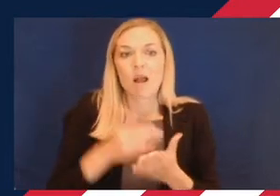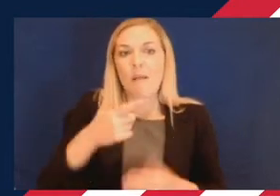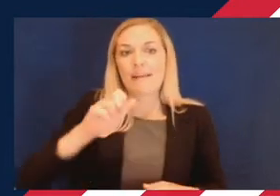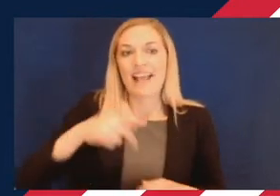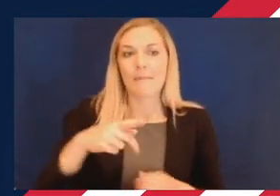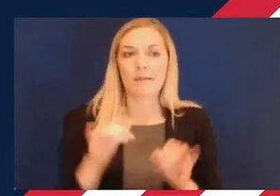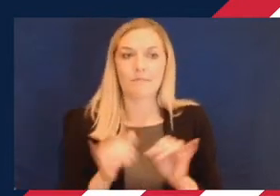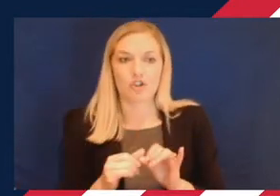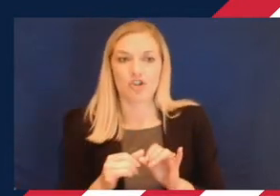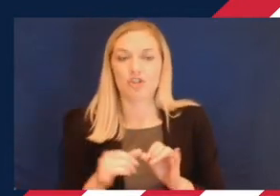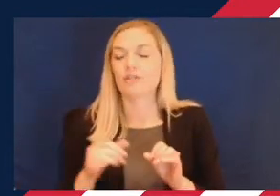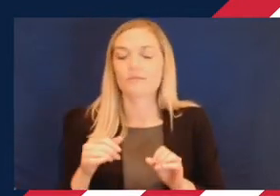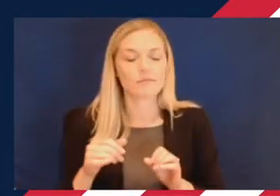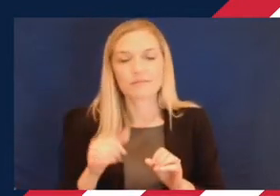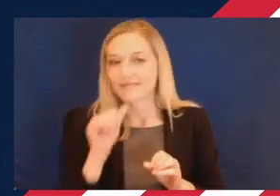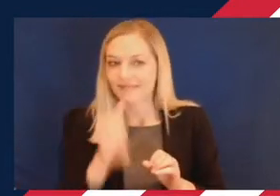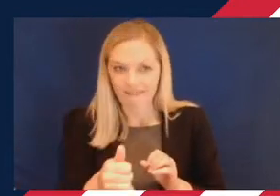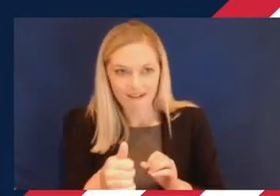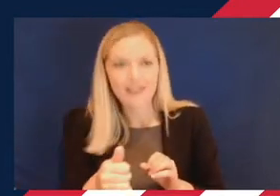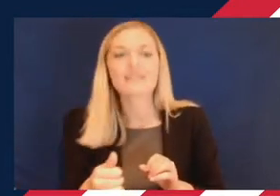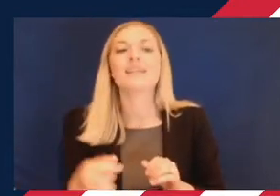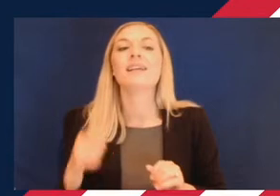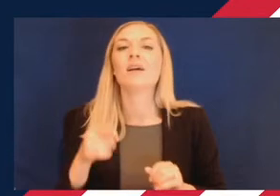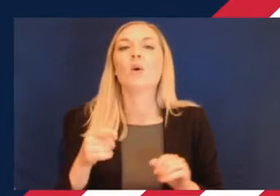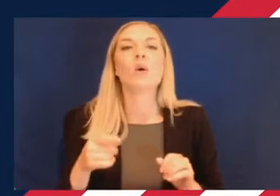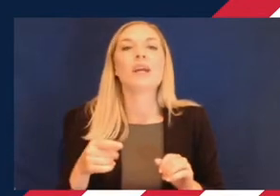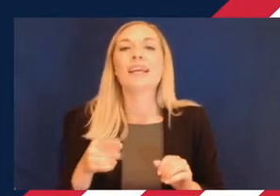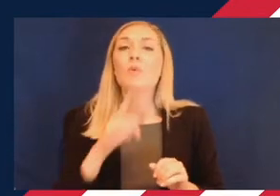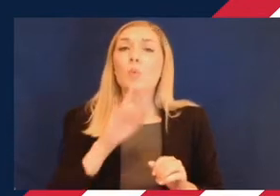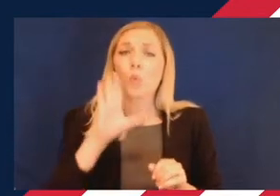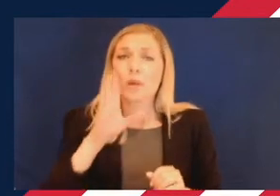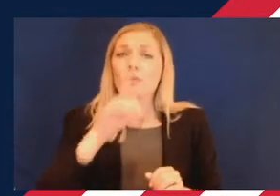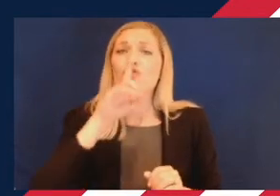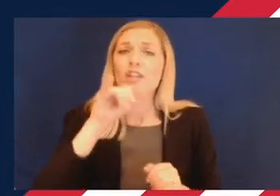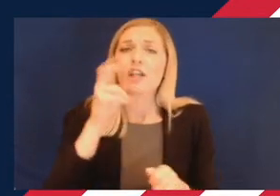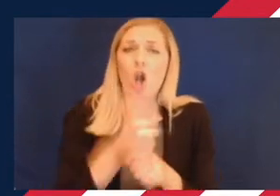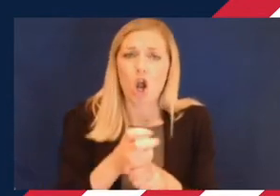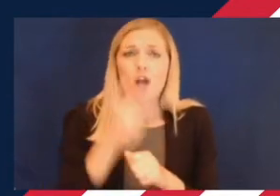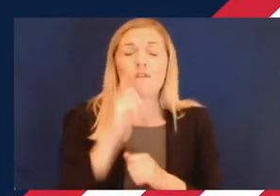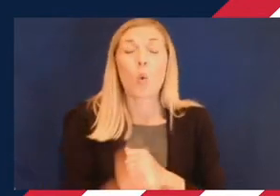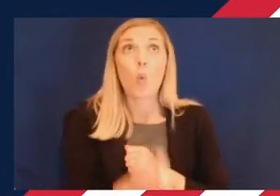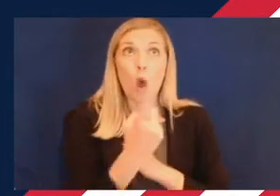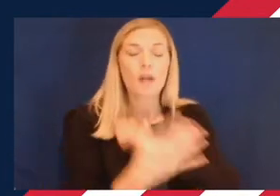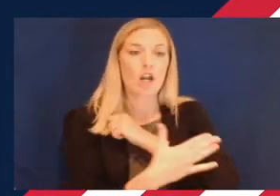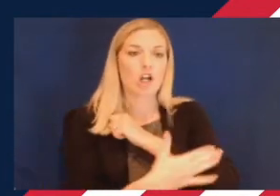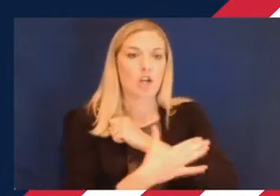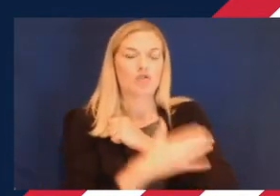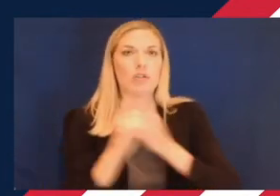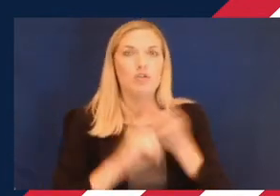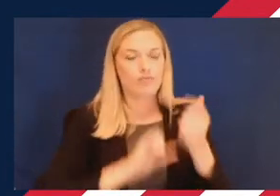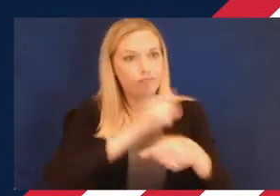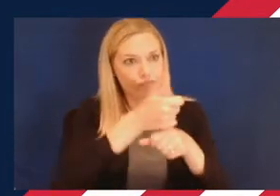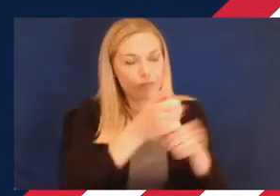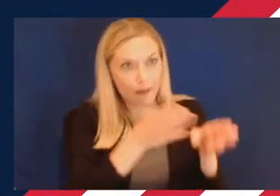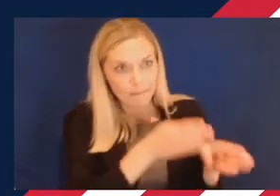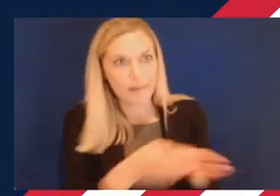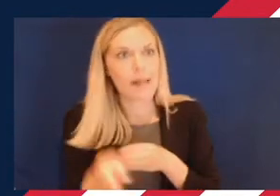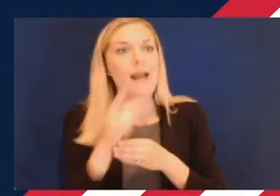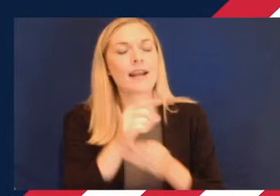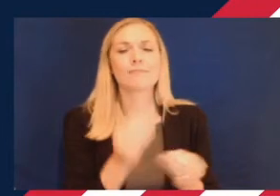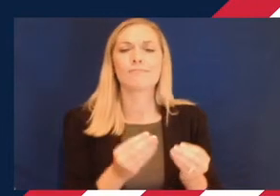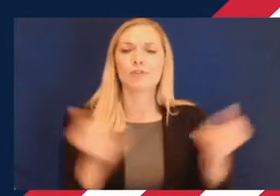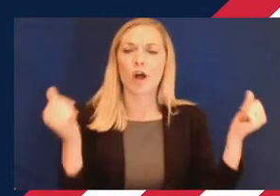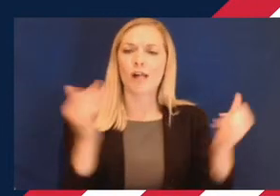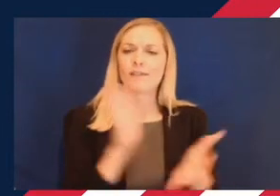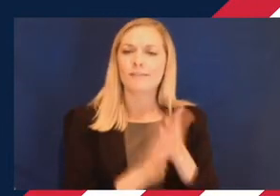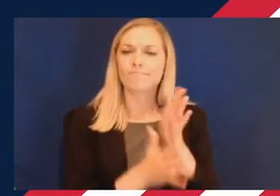its own plan and think that we've solved this. And so what's going to be really important is for a group of countries to get together. But, a distribution